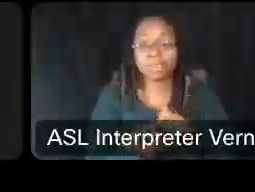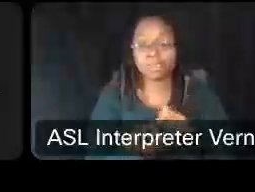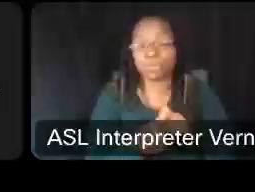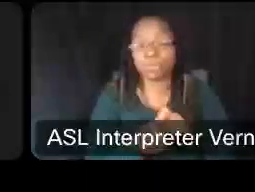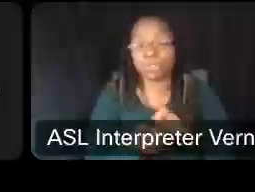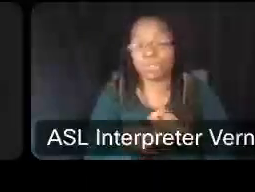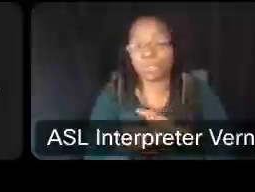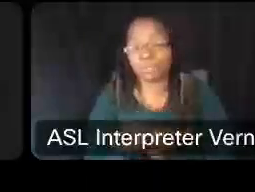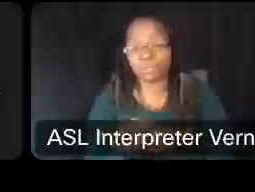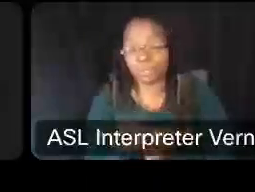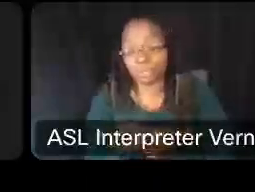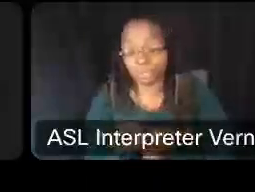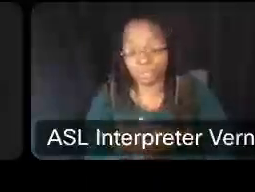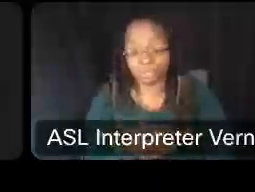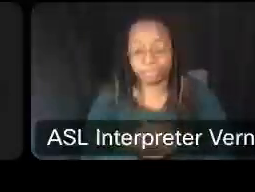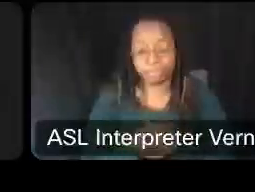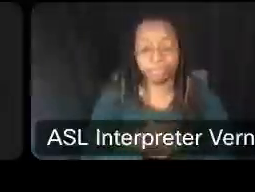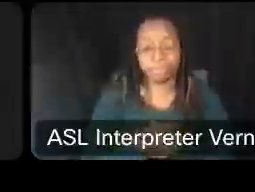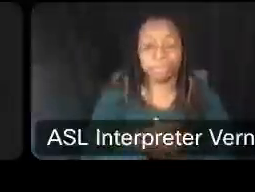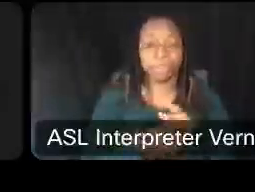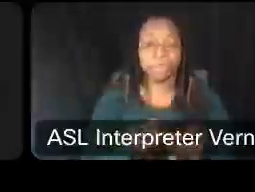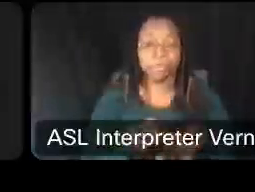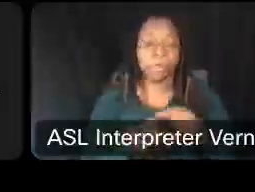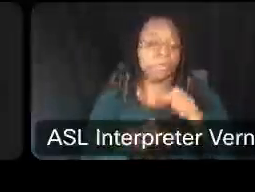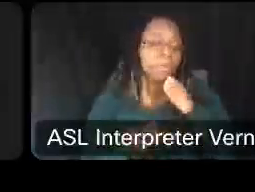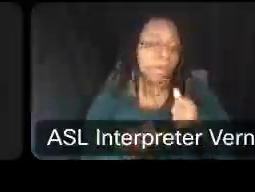conversation were involved in non-residential